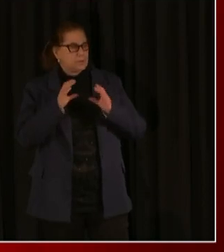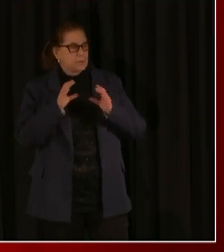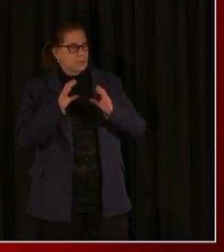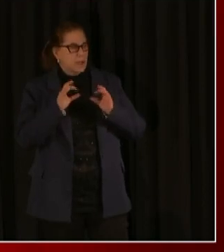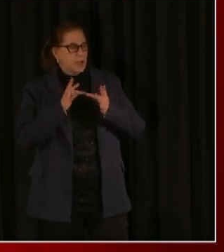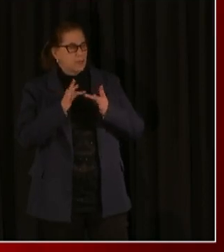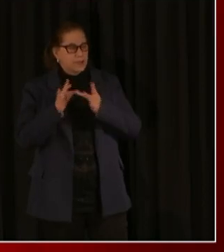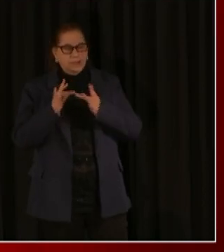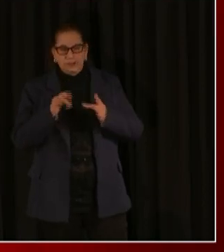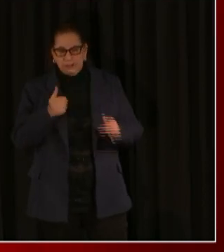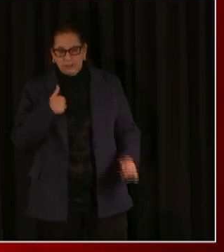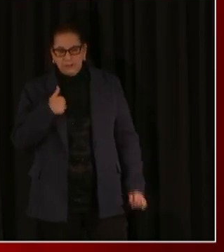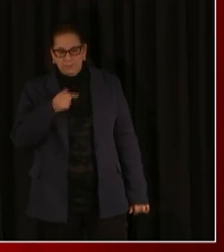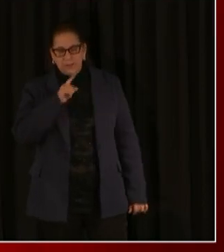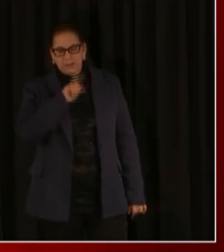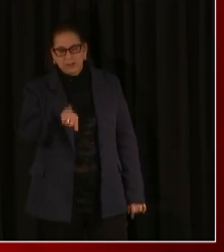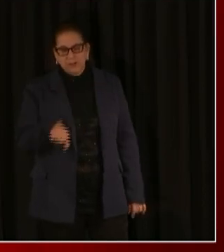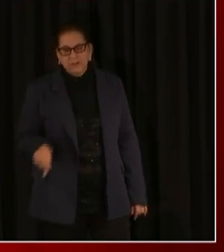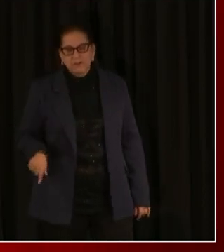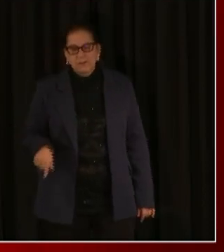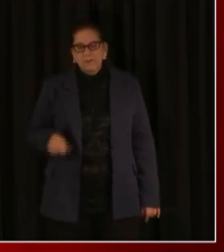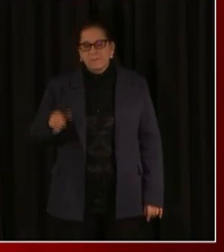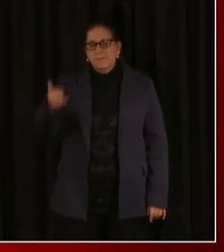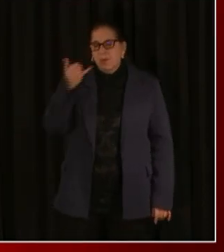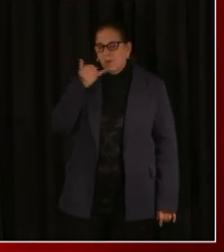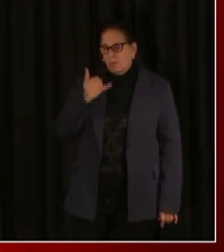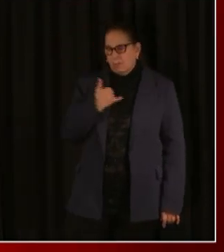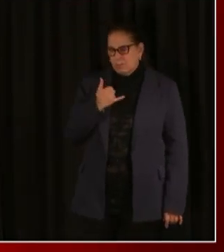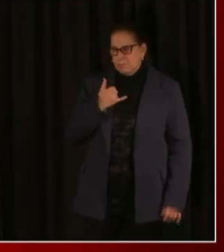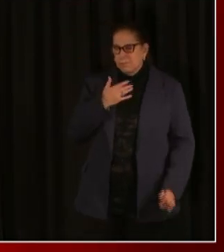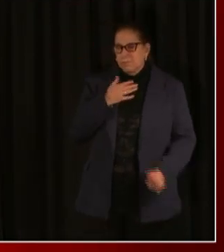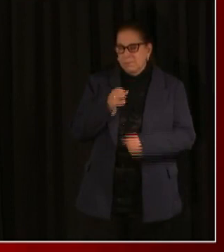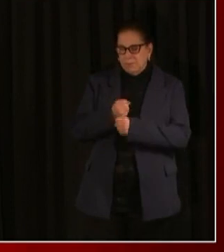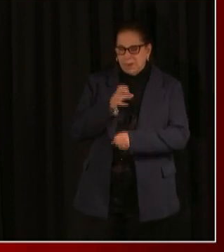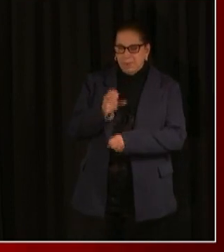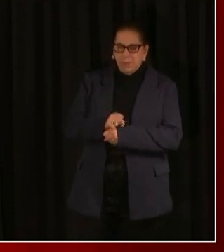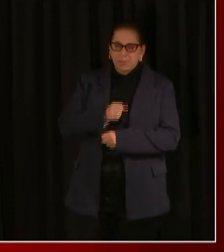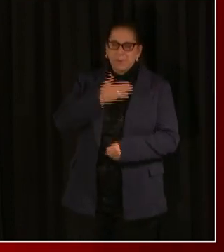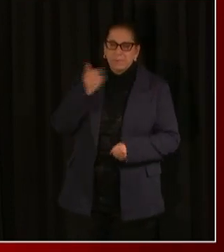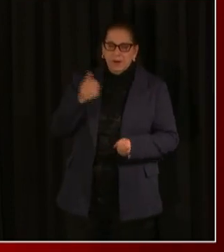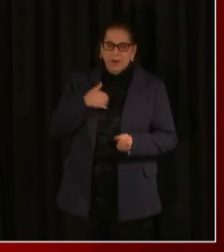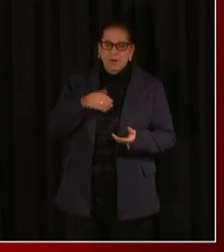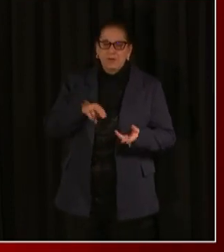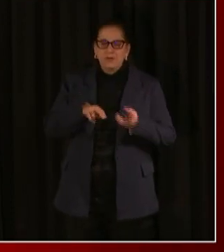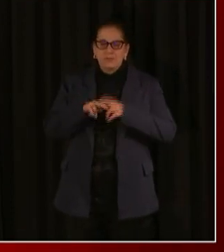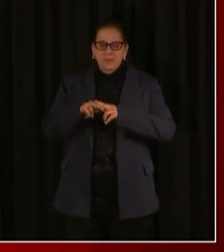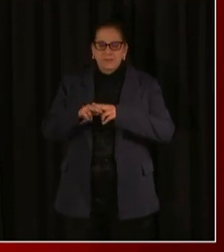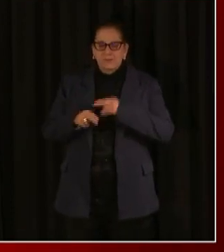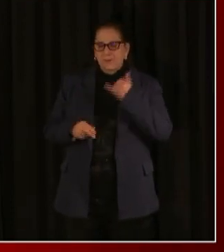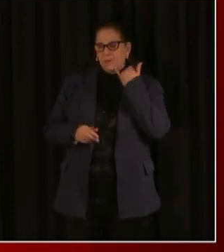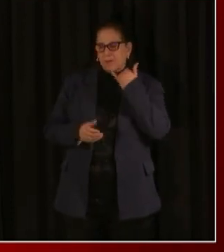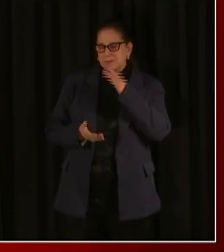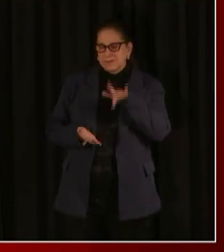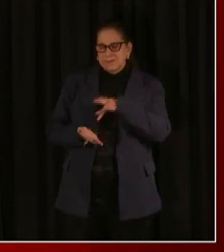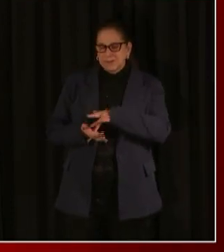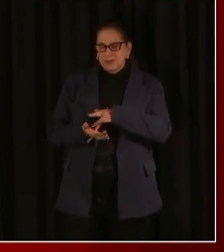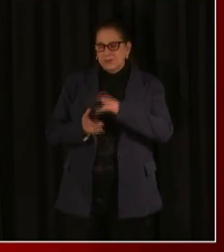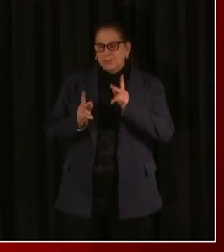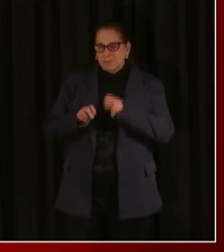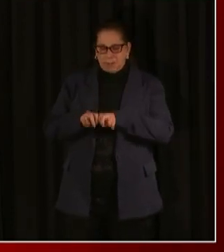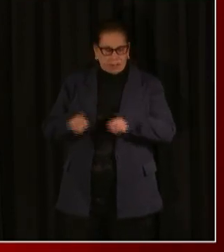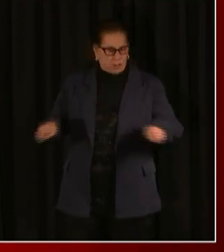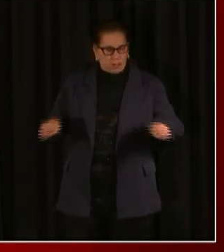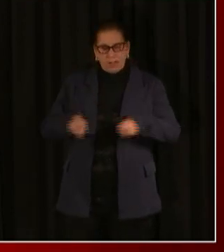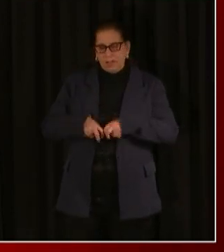to call in to make their appointment. We have increased our call center capacity. We have